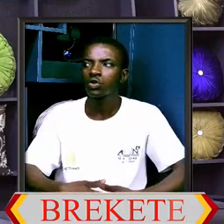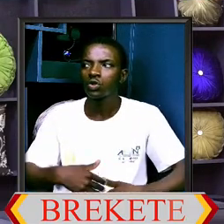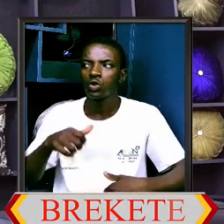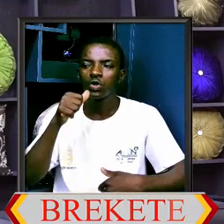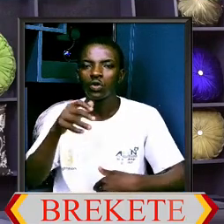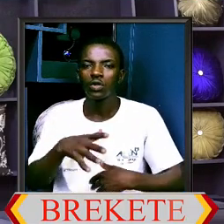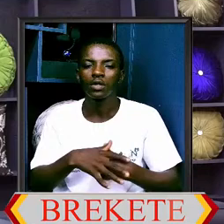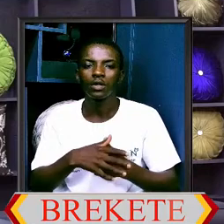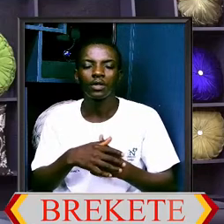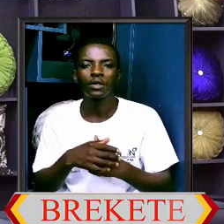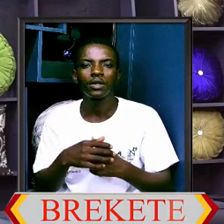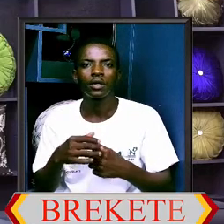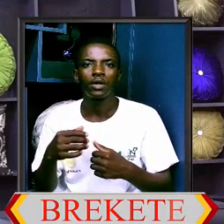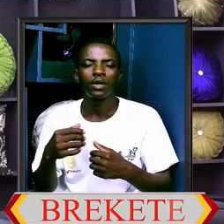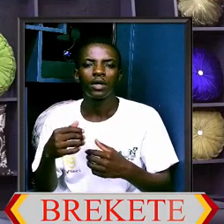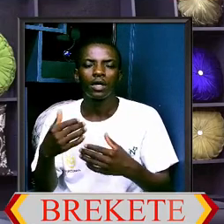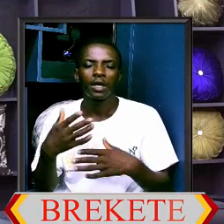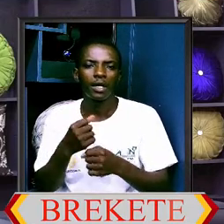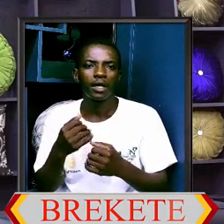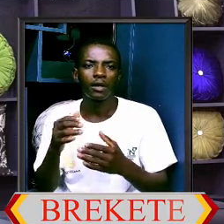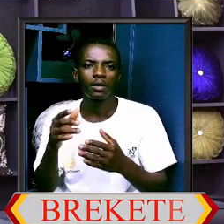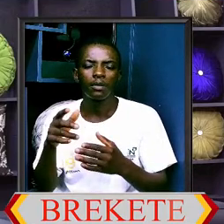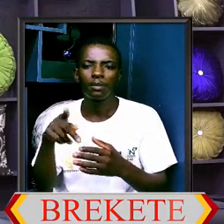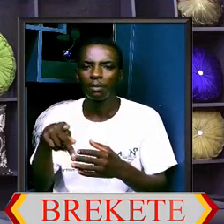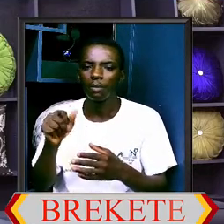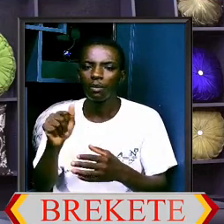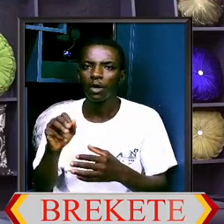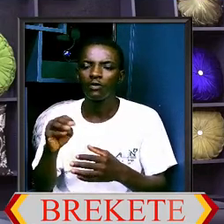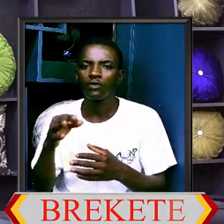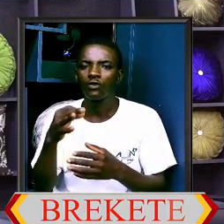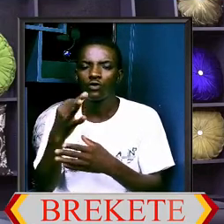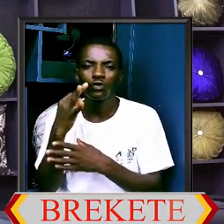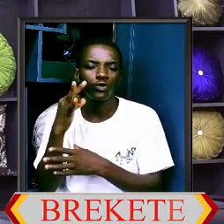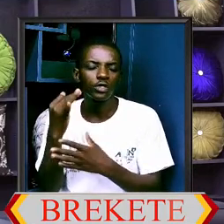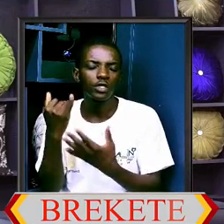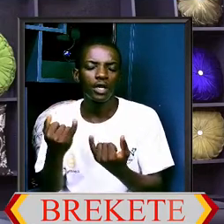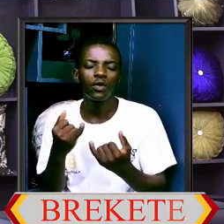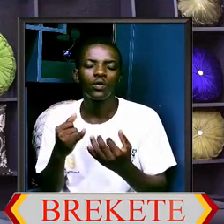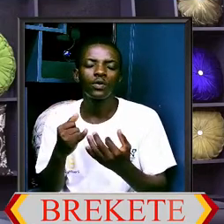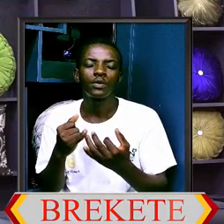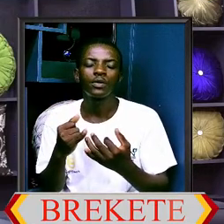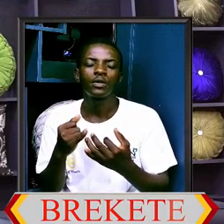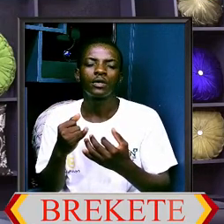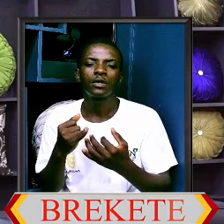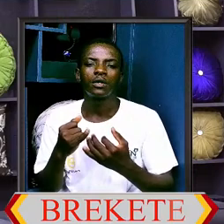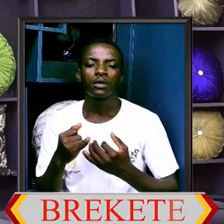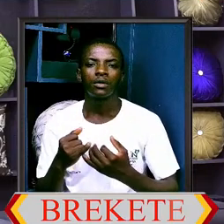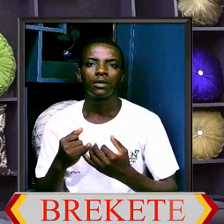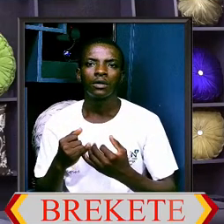huh? Exactly. They get palm trees now, palm fruits them now. Where,